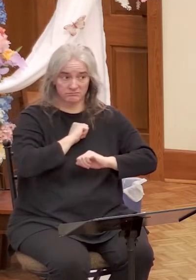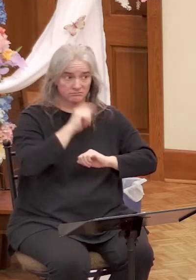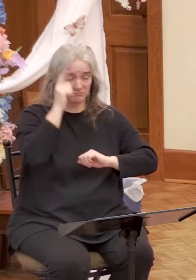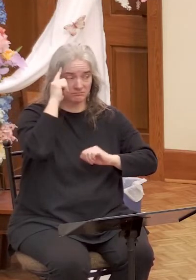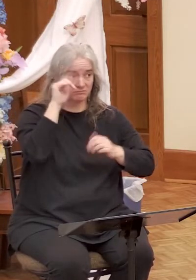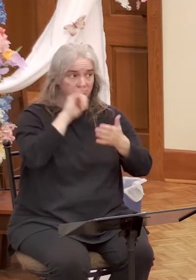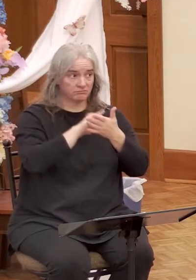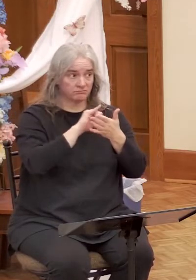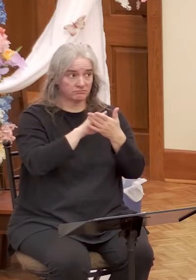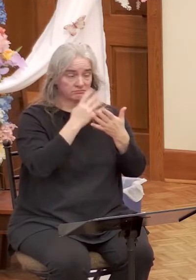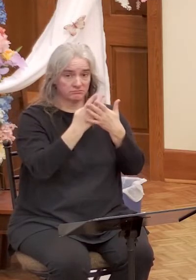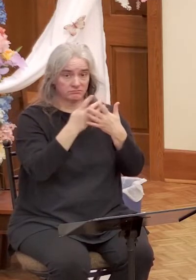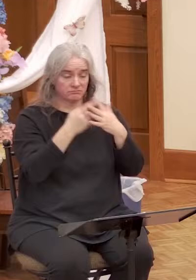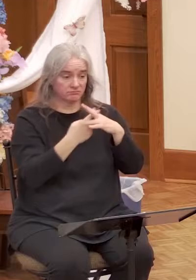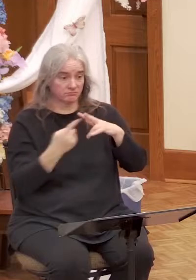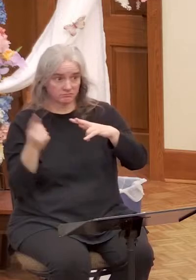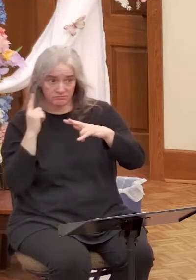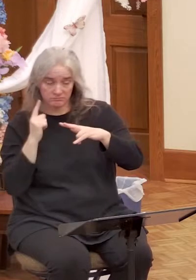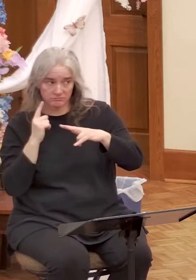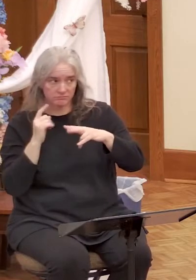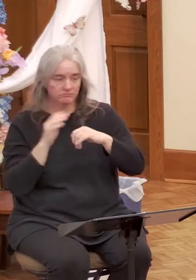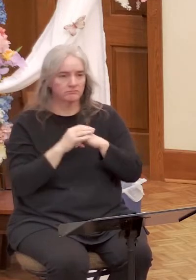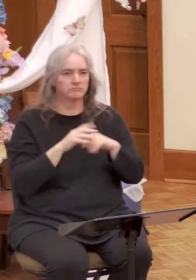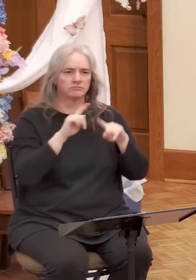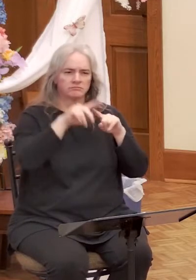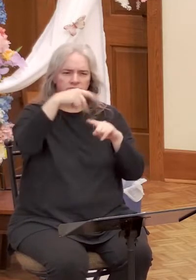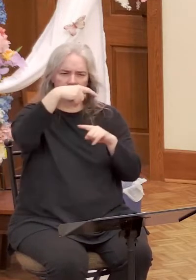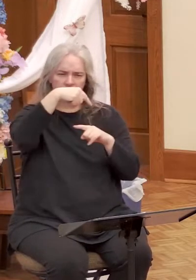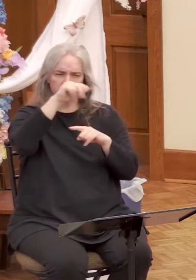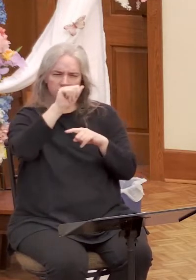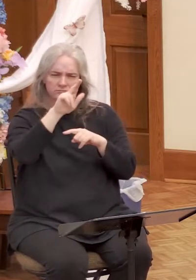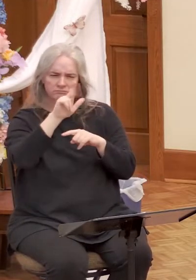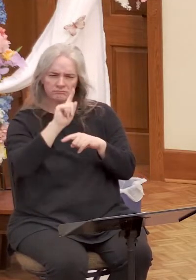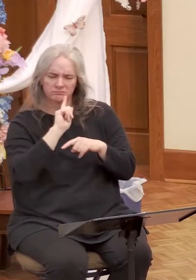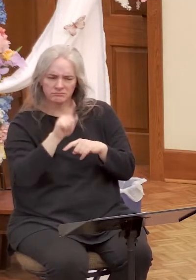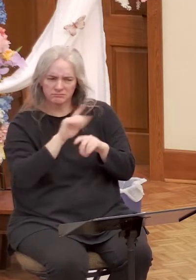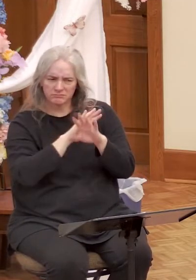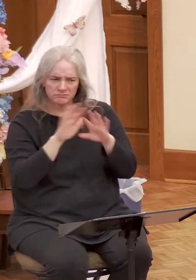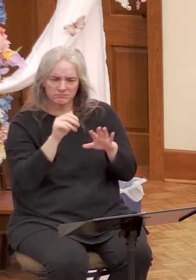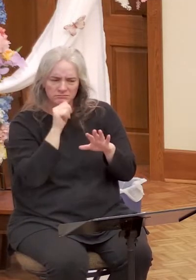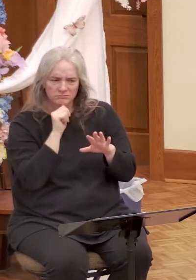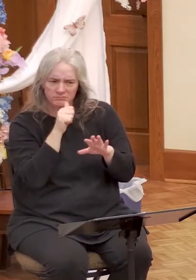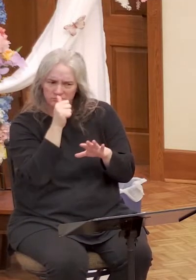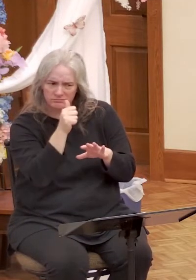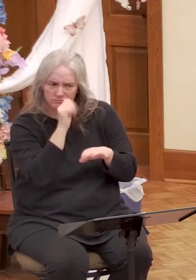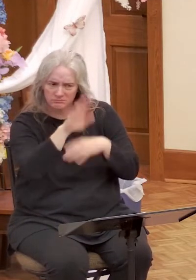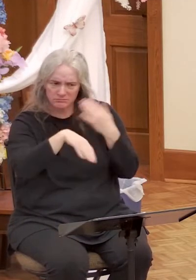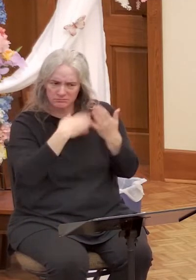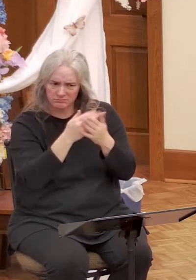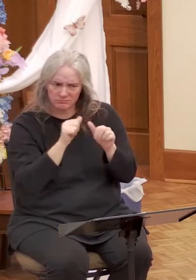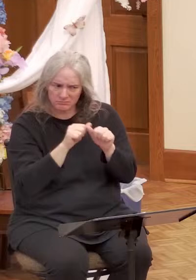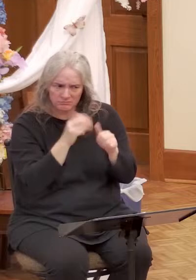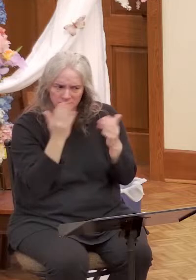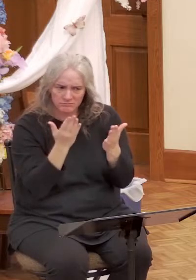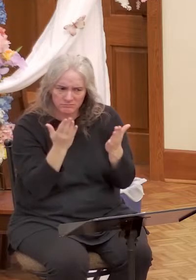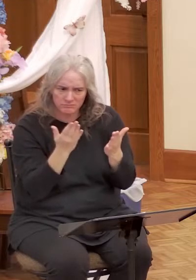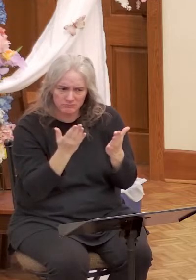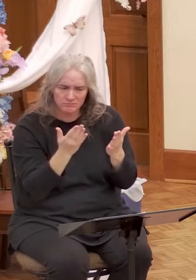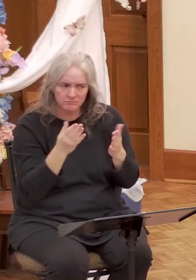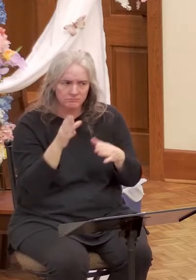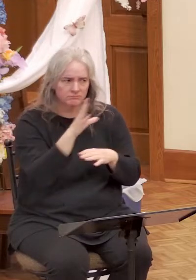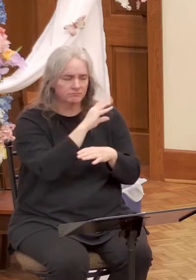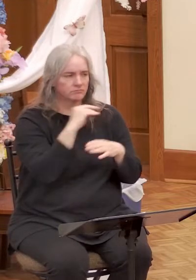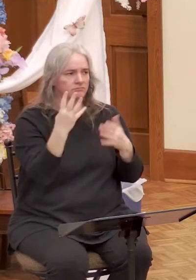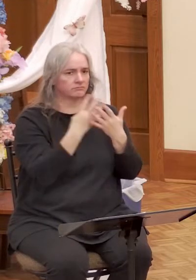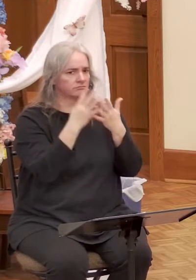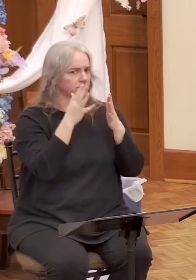prisoners had escaped. But Paul shouted, "Don't harm yourself. We're all still here." The jailer called for a light, then